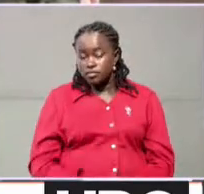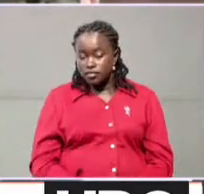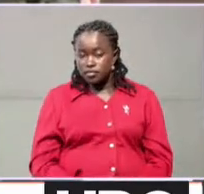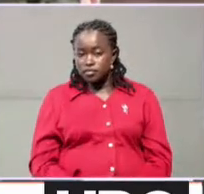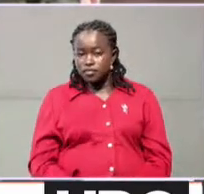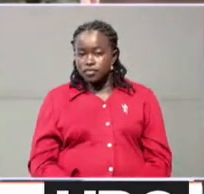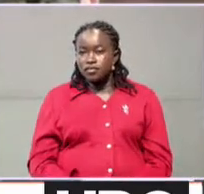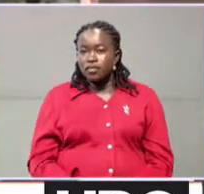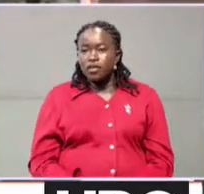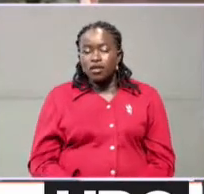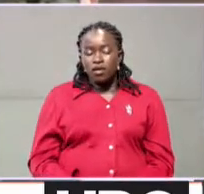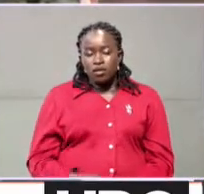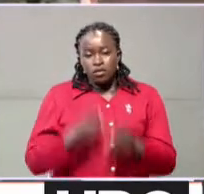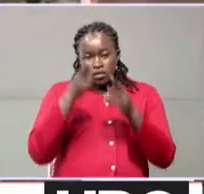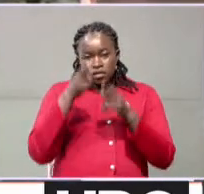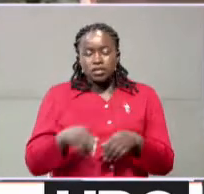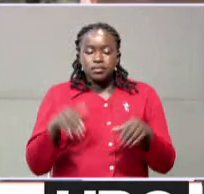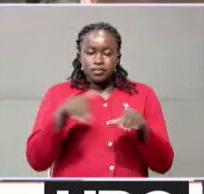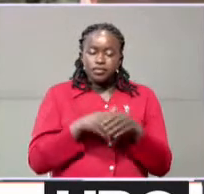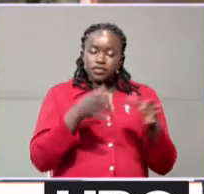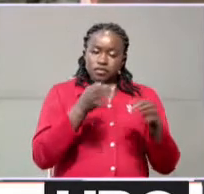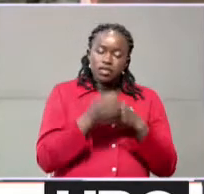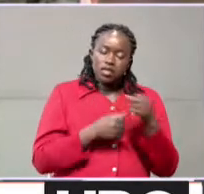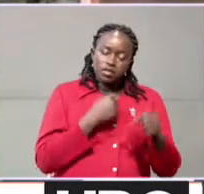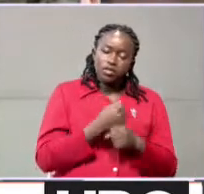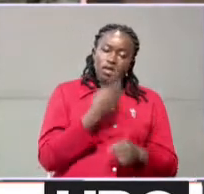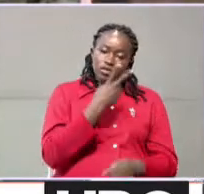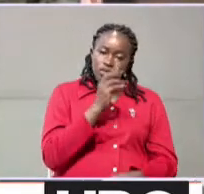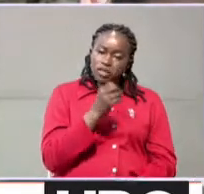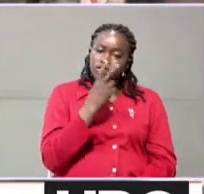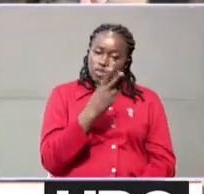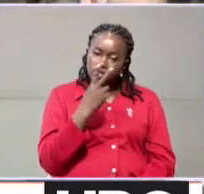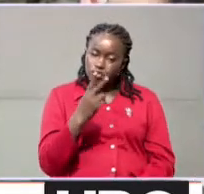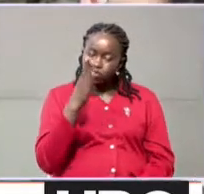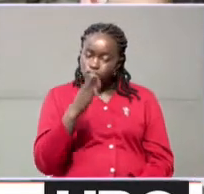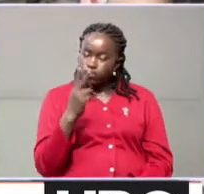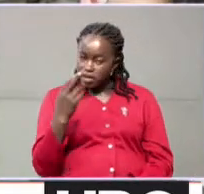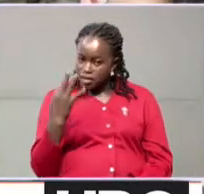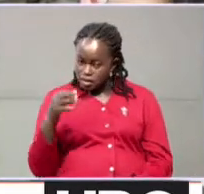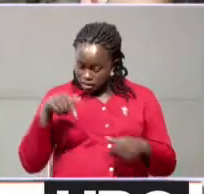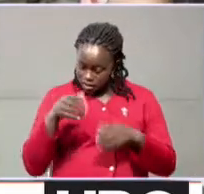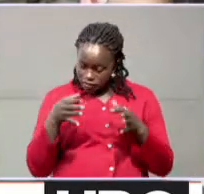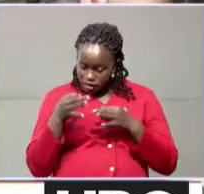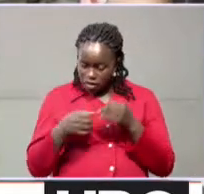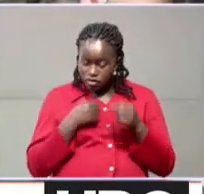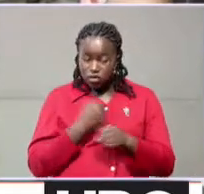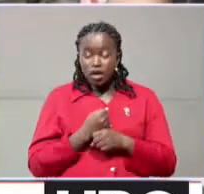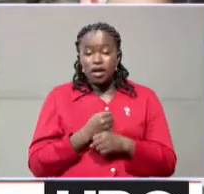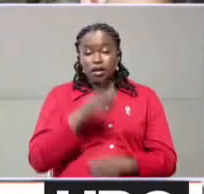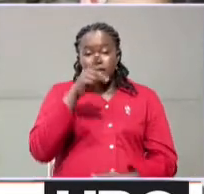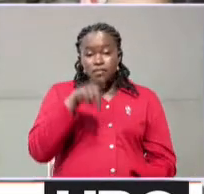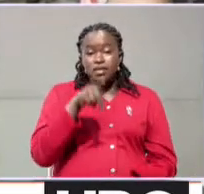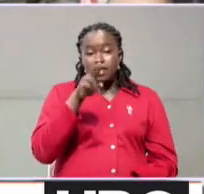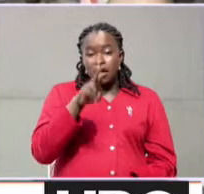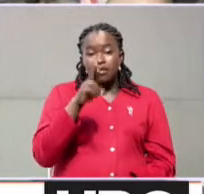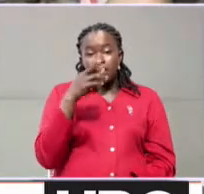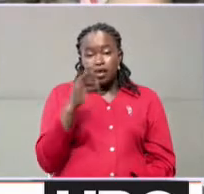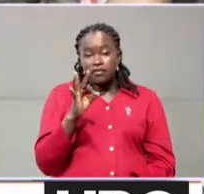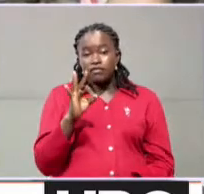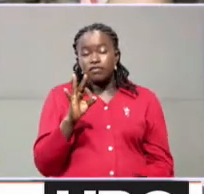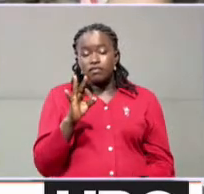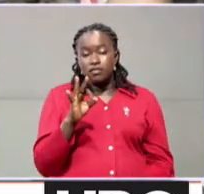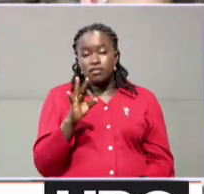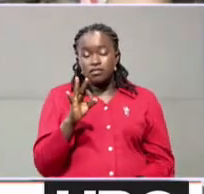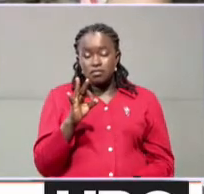on our members in the financial year 2022-23 the current financial year the prf the parish